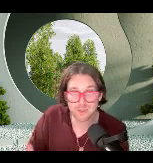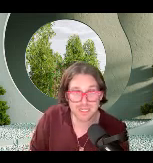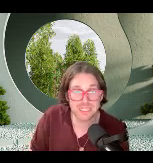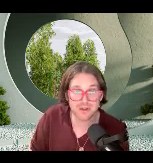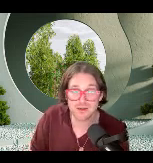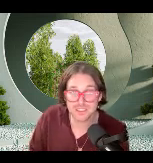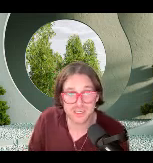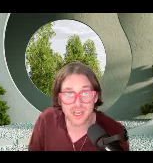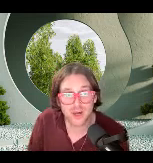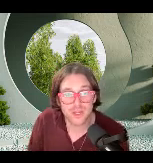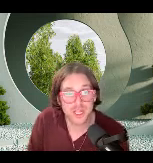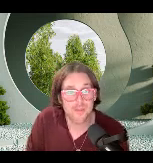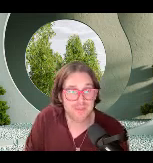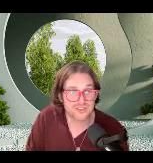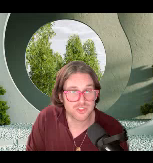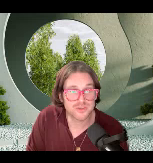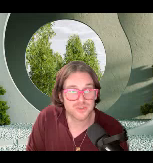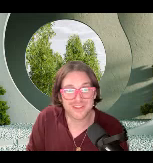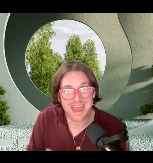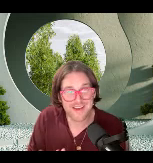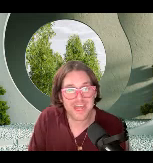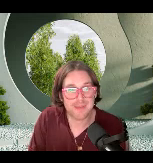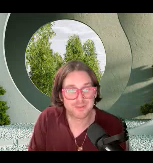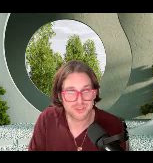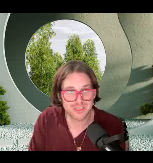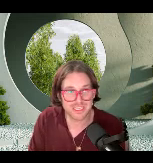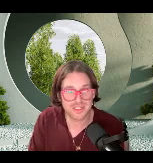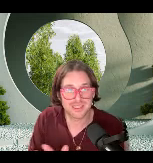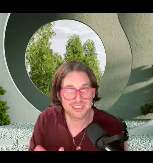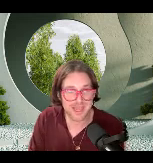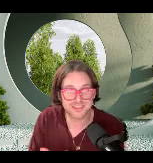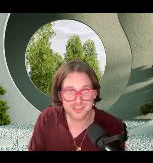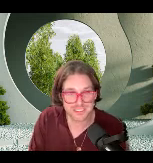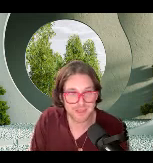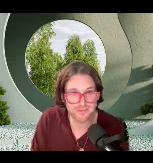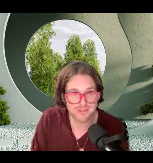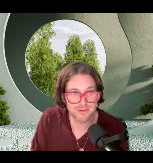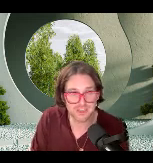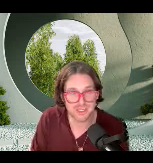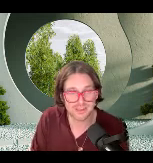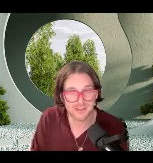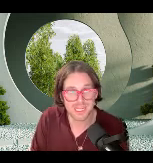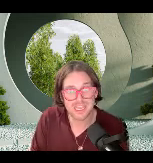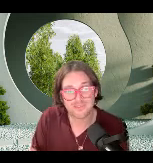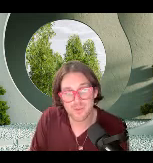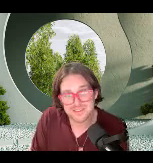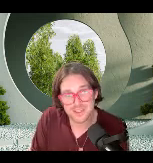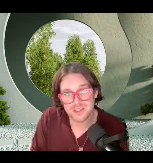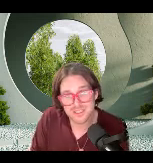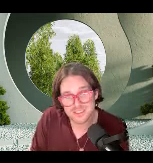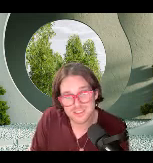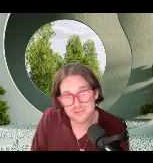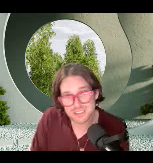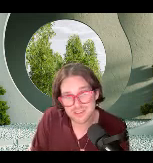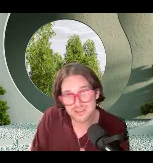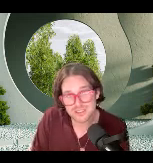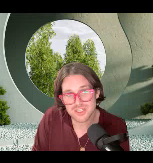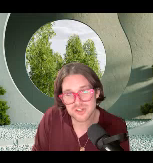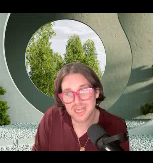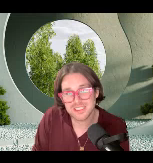materials that I put in there are good to go, my students will have that opportunity to customize their display of information. If I wasn't using